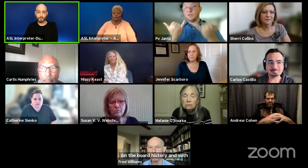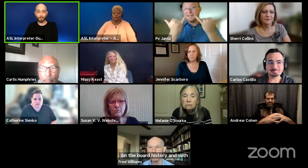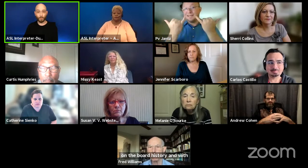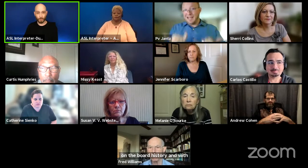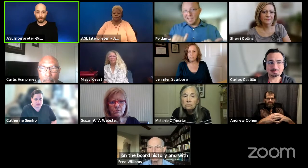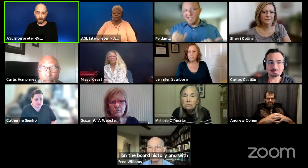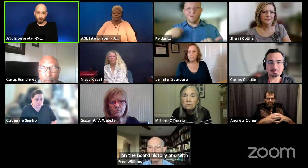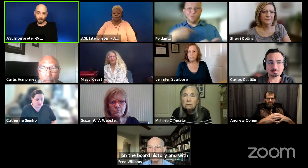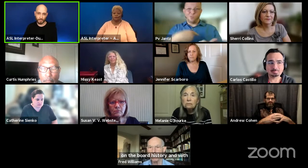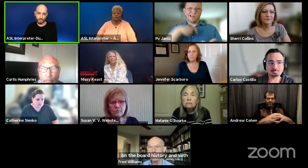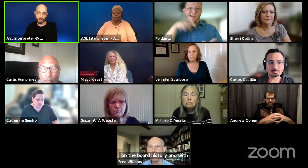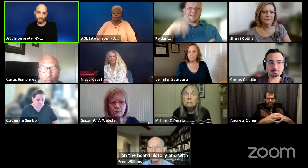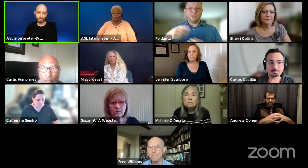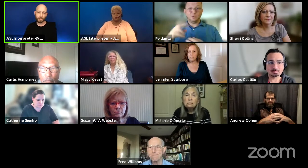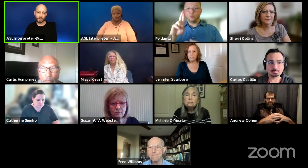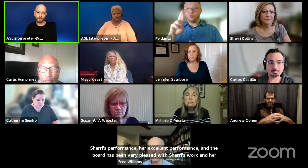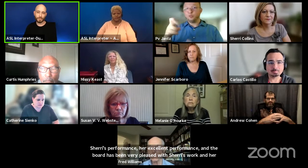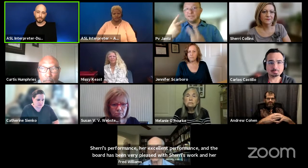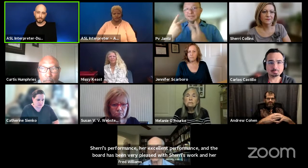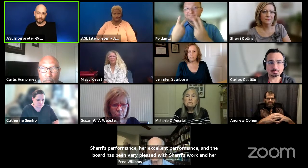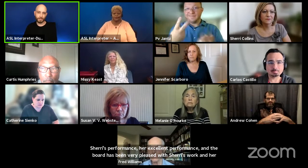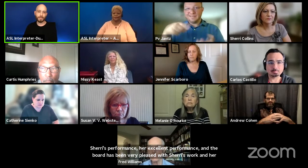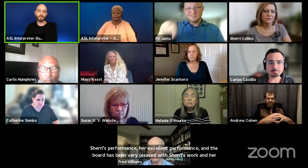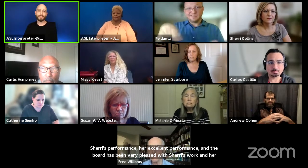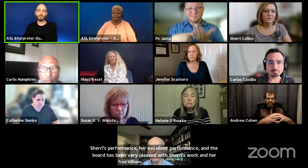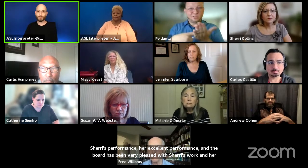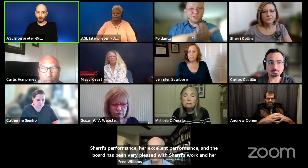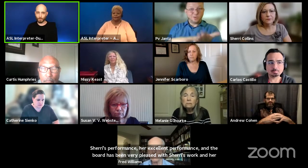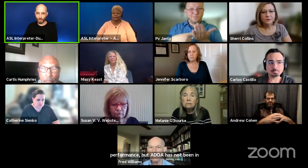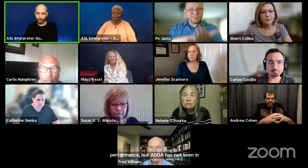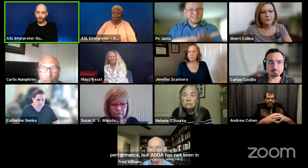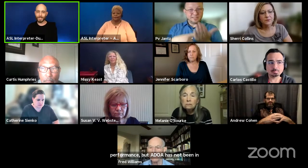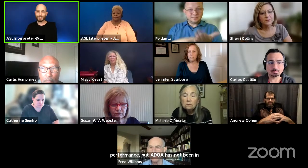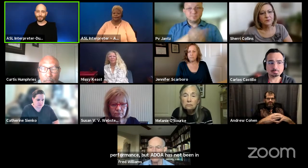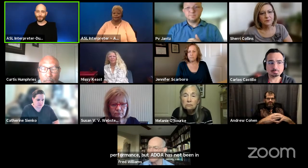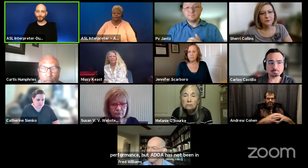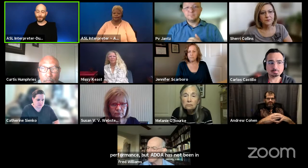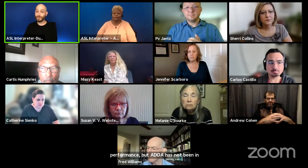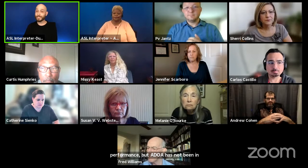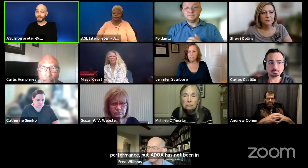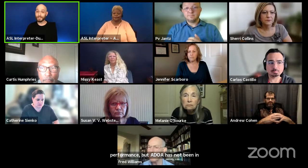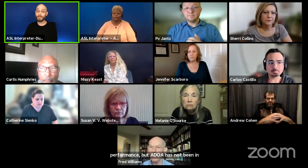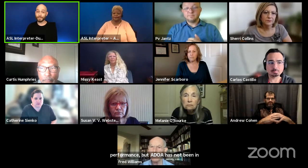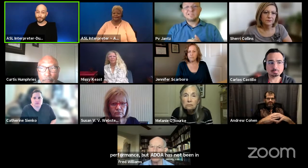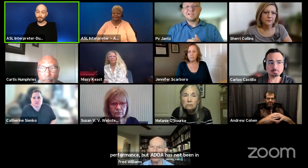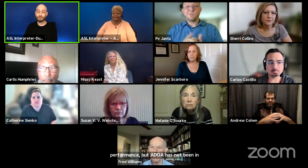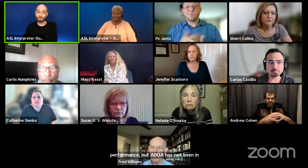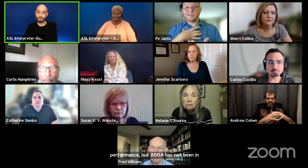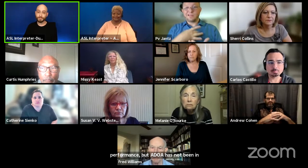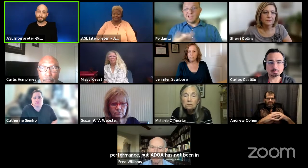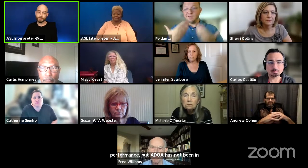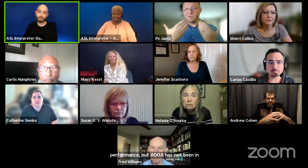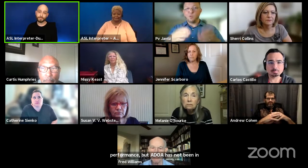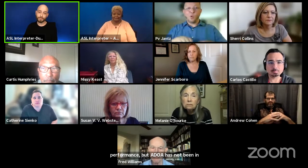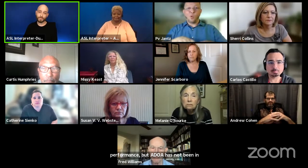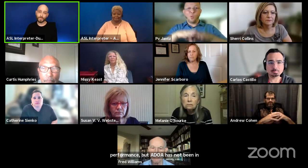been in support of that compensation increase. So now we need to revisit the discussion.